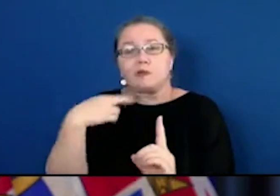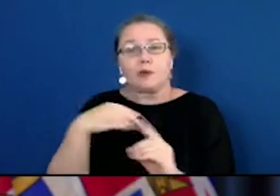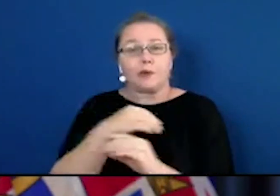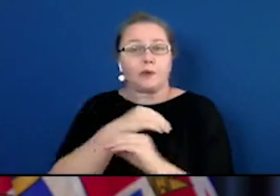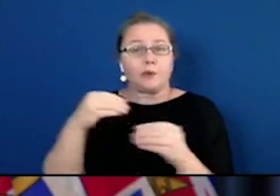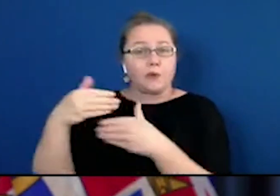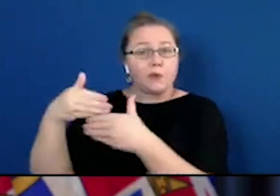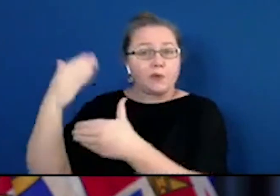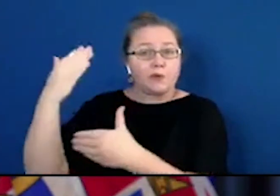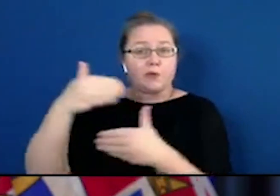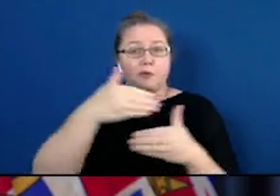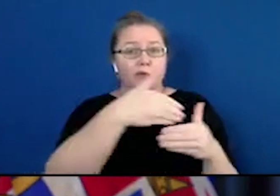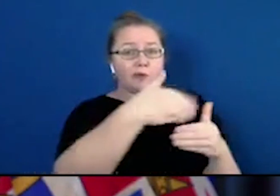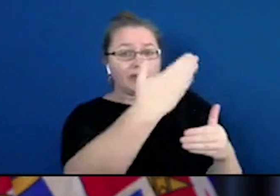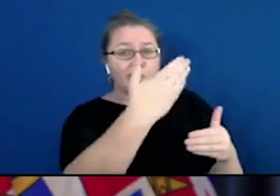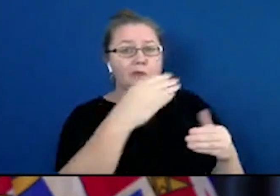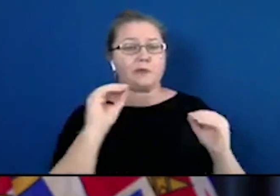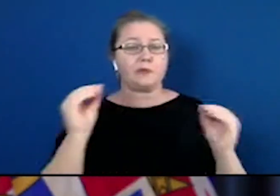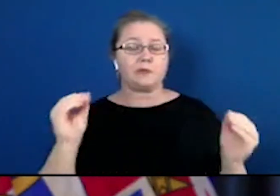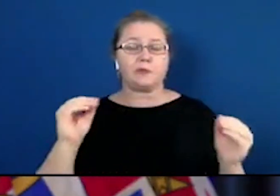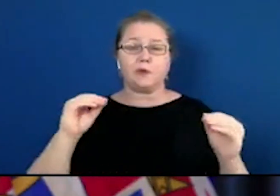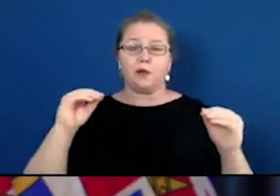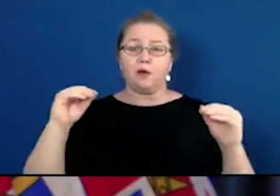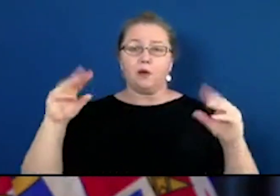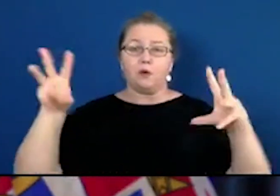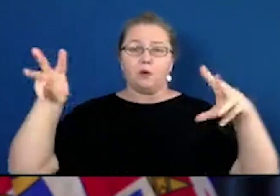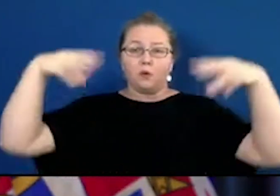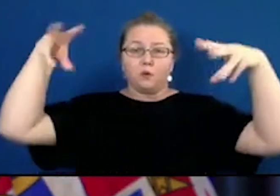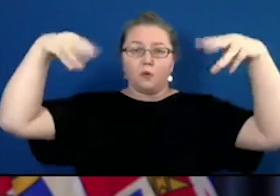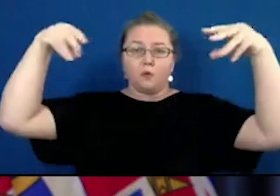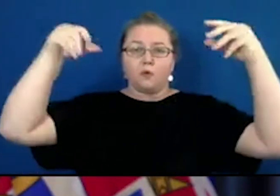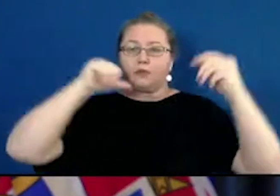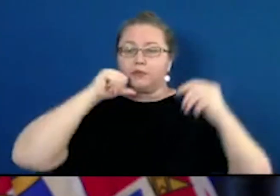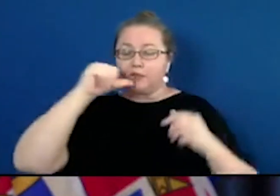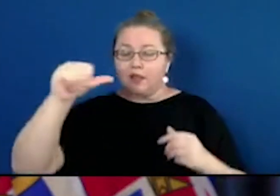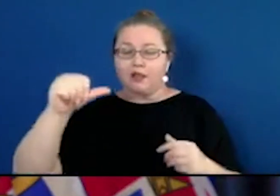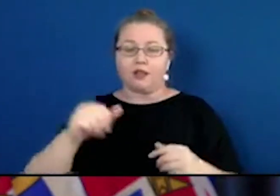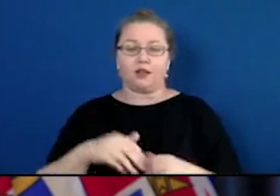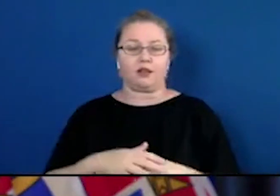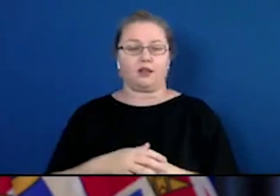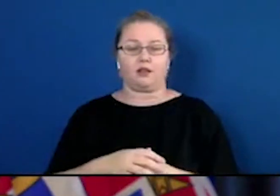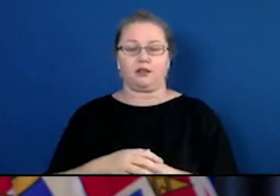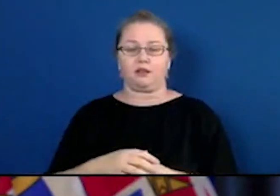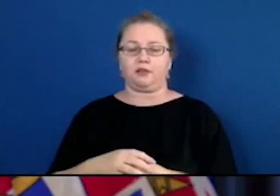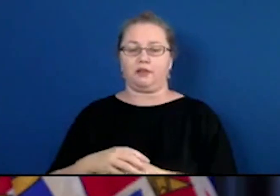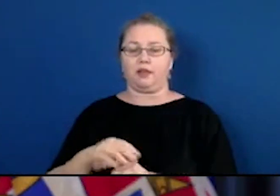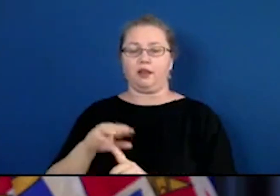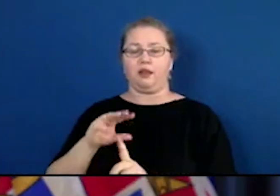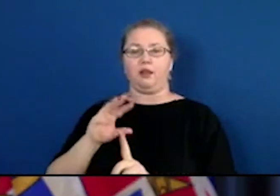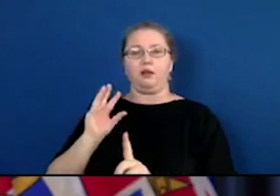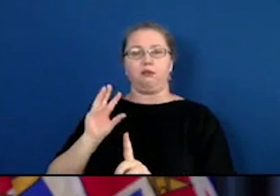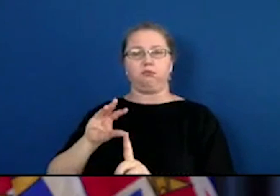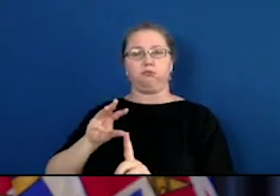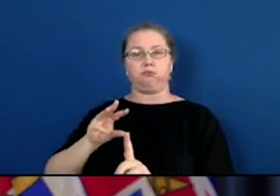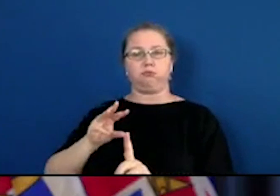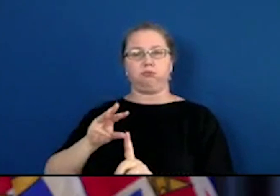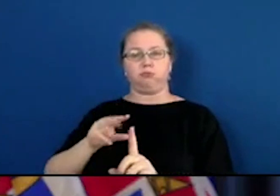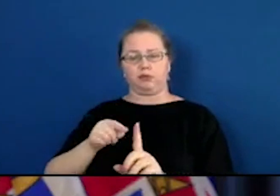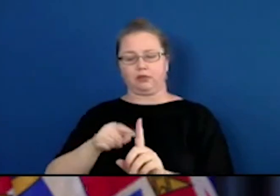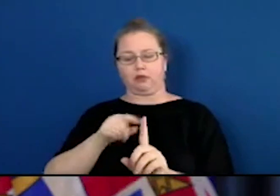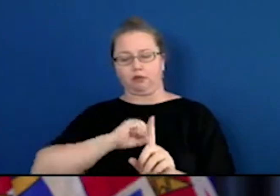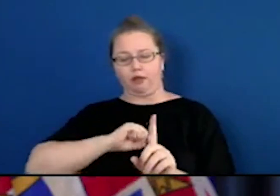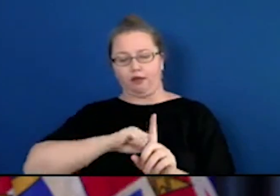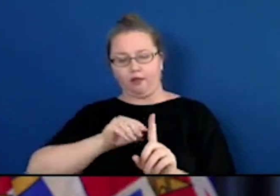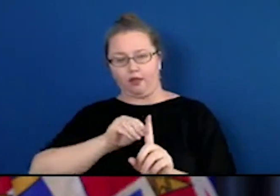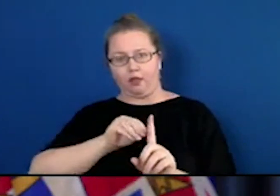limited ventilation and the flow of air from a fan probably led to